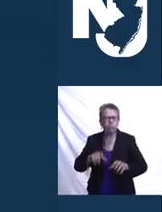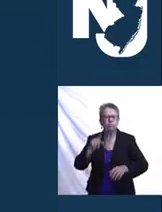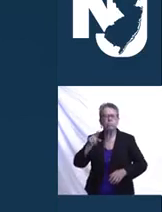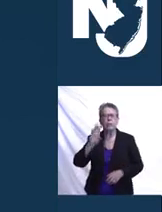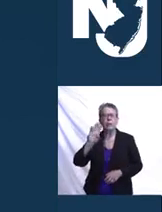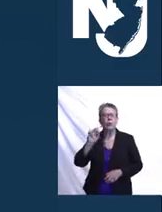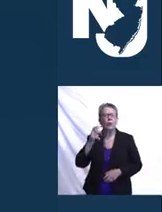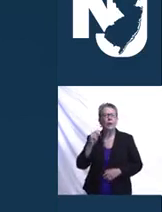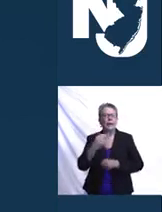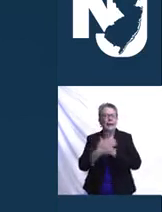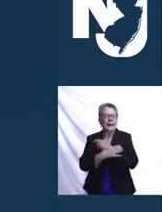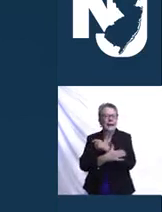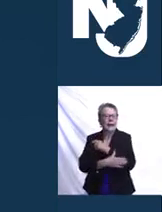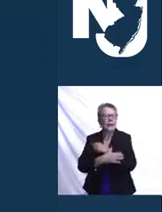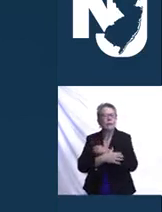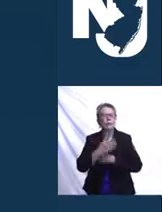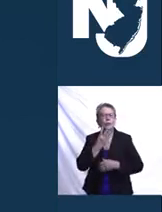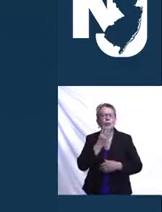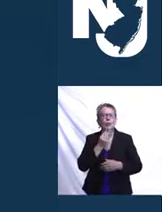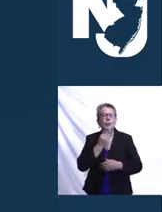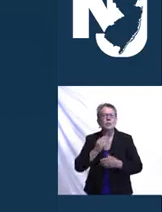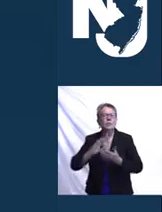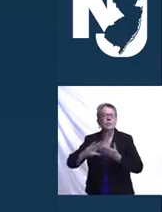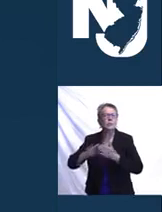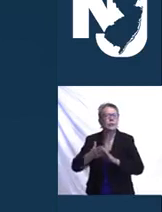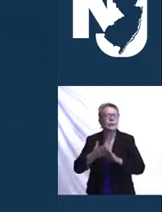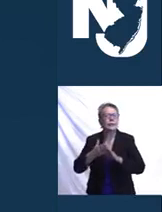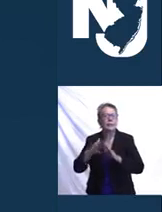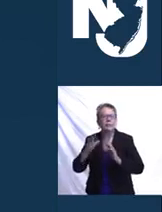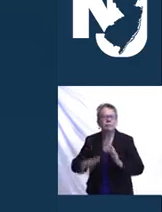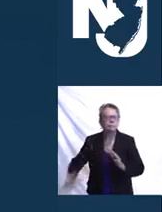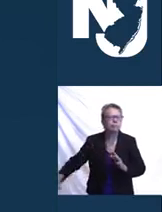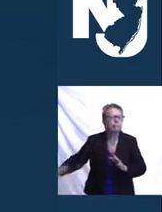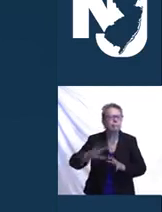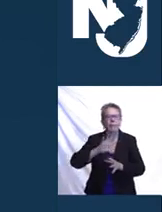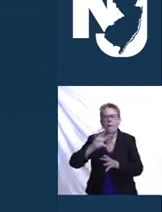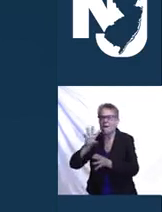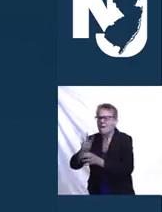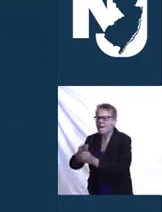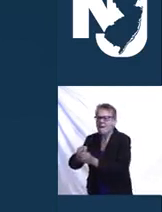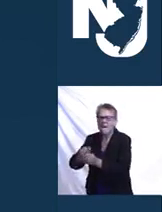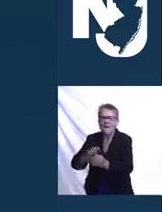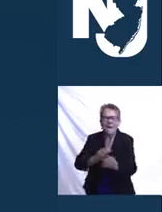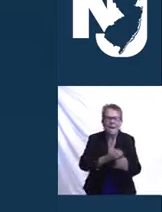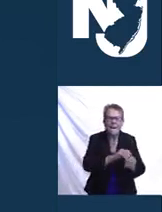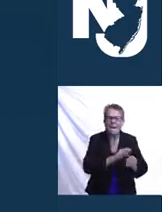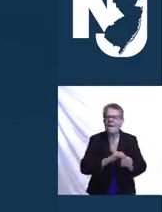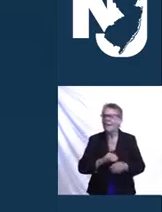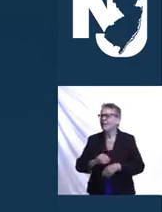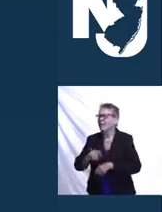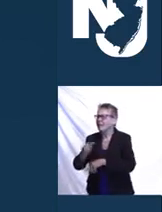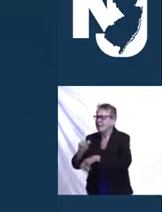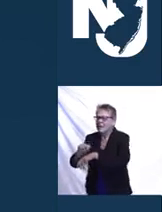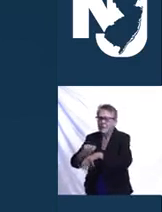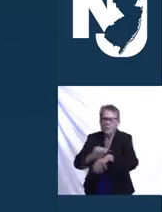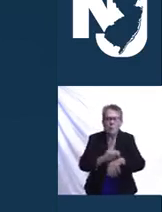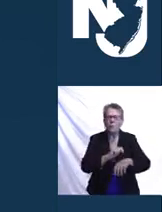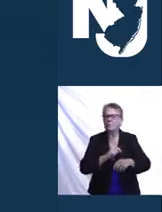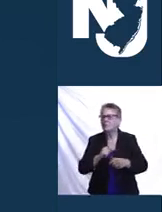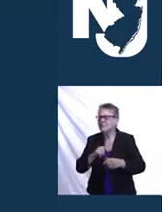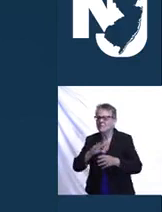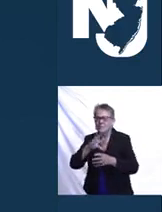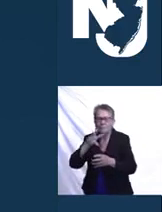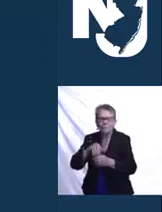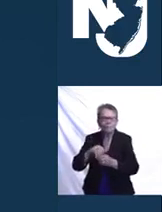Temple Israel in Ridgewood, the Fair Lawn Jewish Center, or the Women's League for Conservative Judaism. Her husband, Irving,